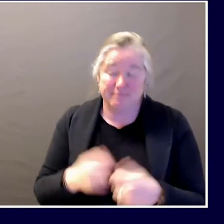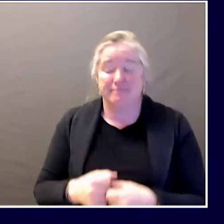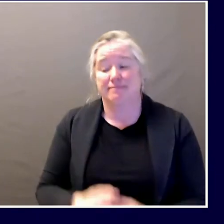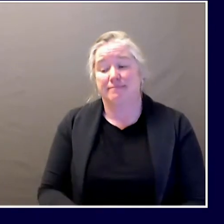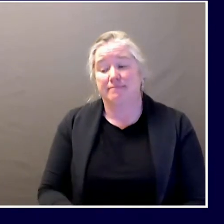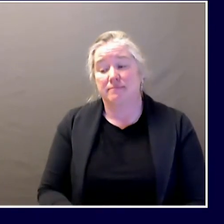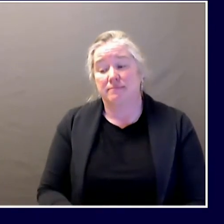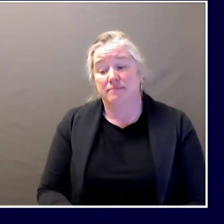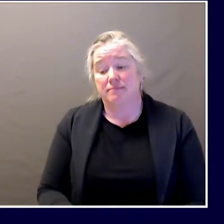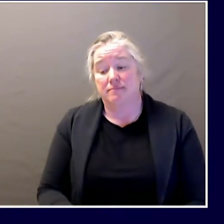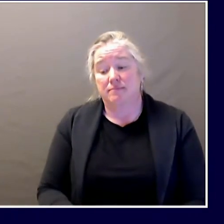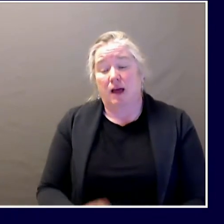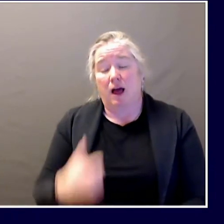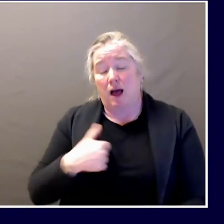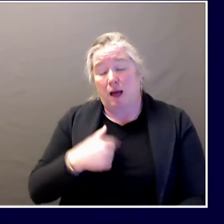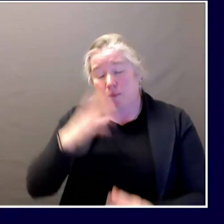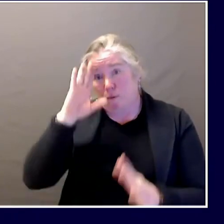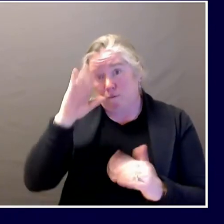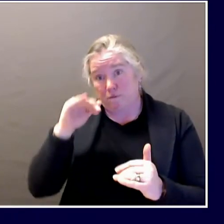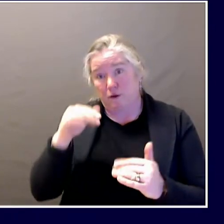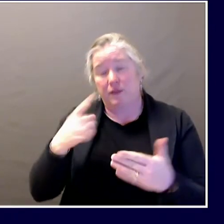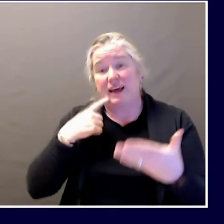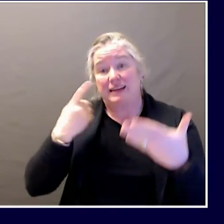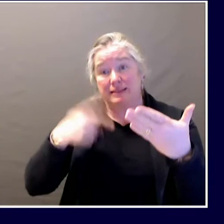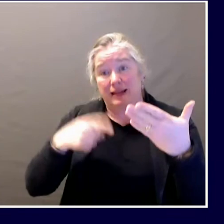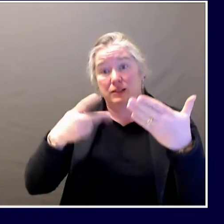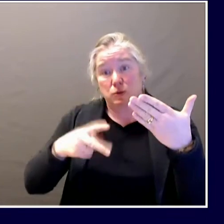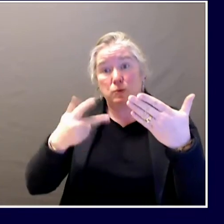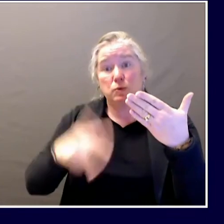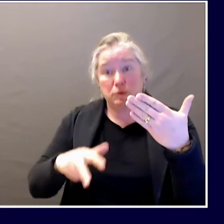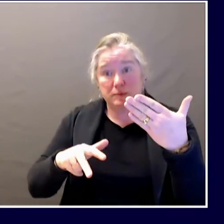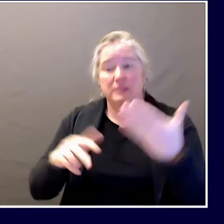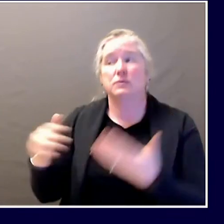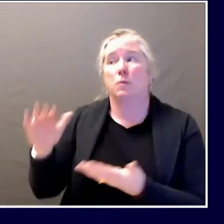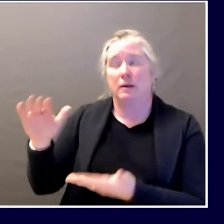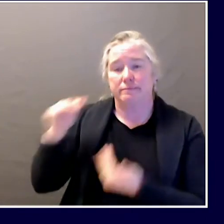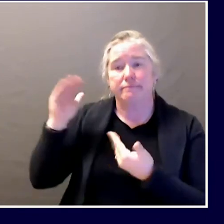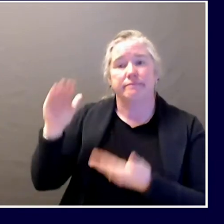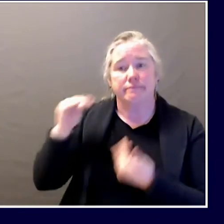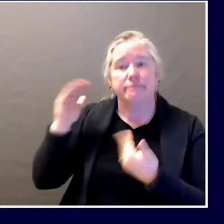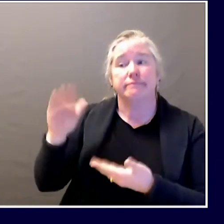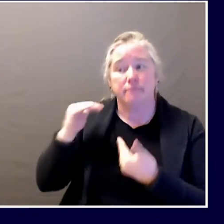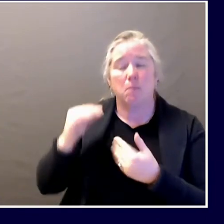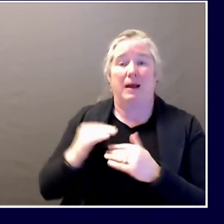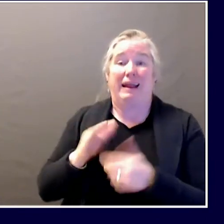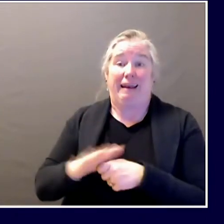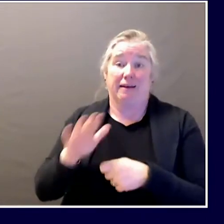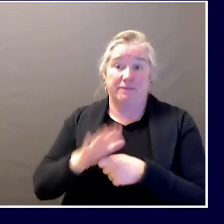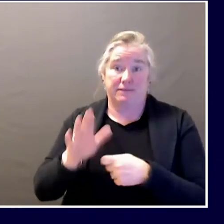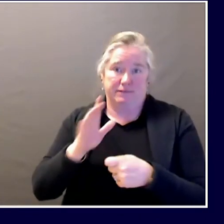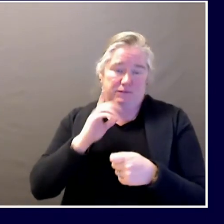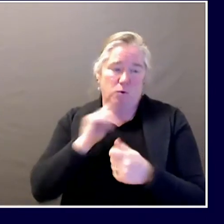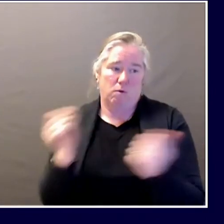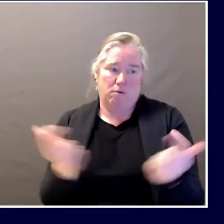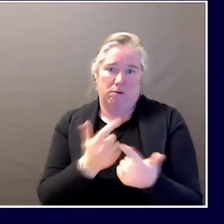difficult choices. There will be more than enough vaccine to go around, but right now that remains an area of concern.